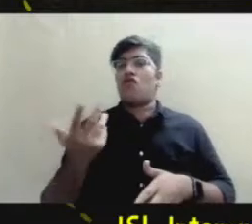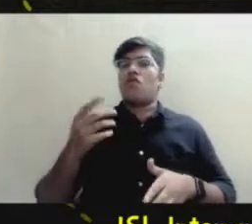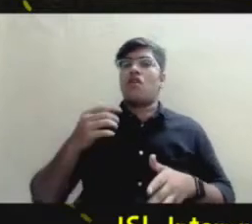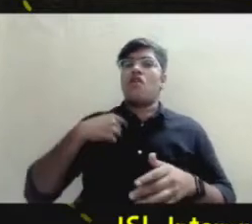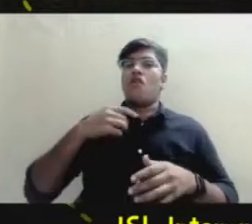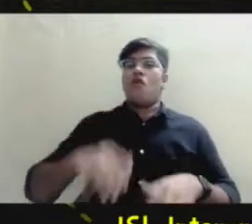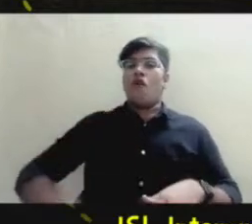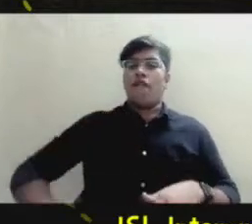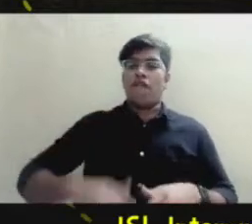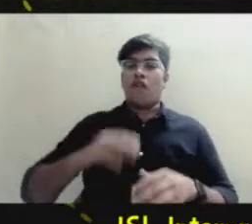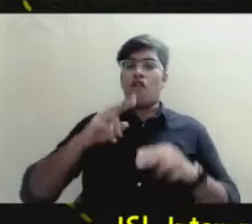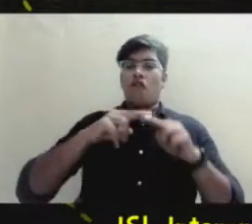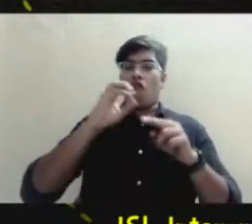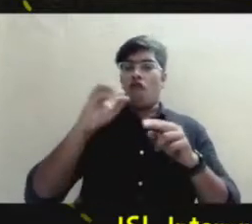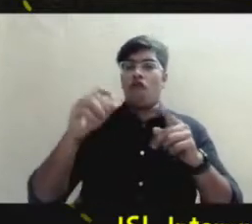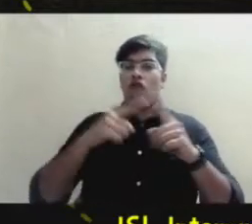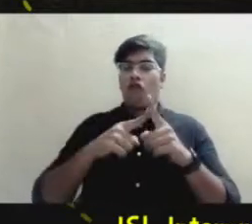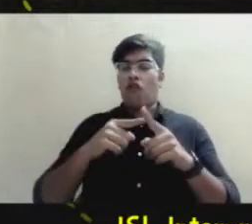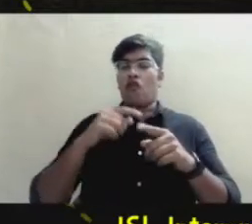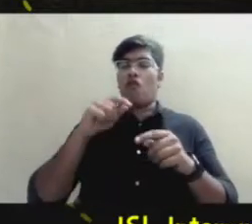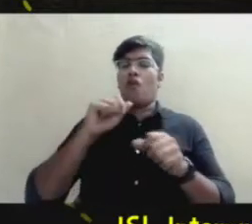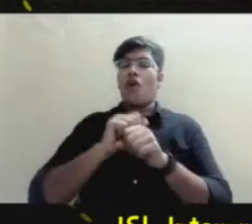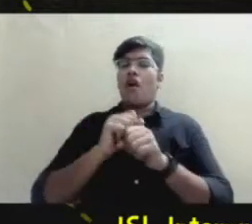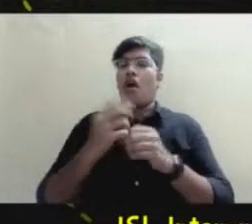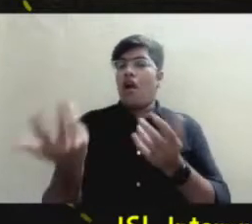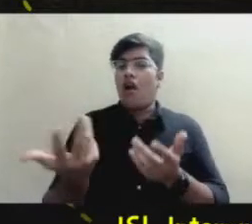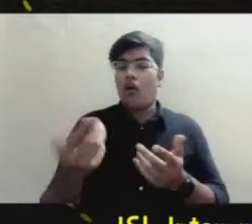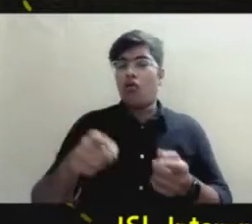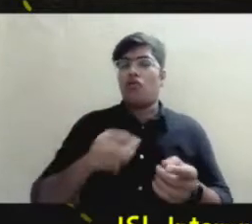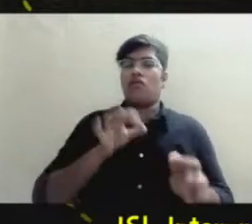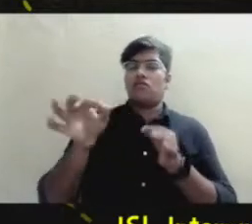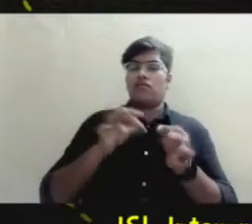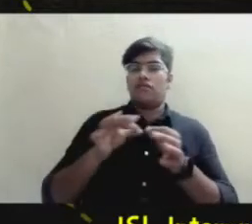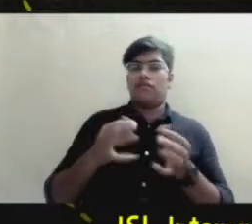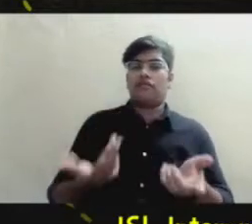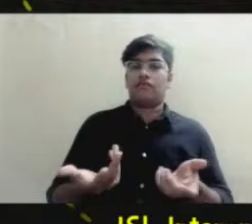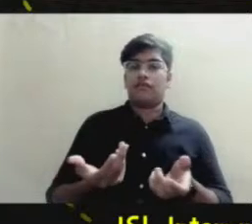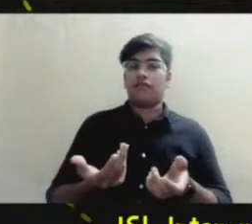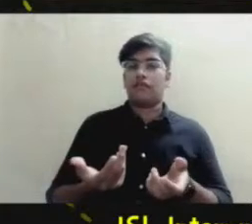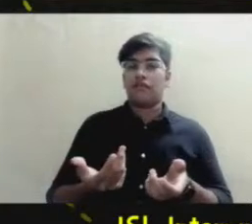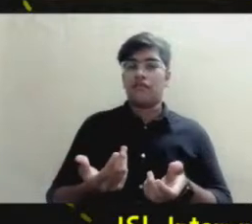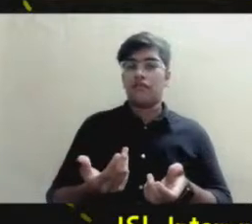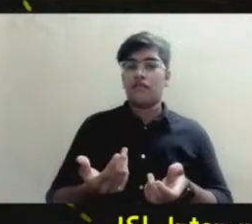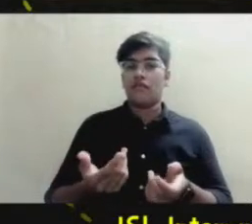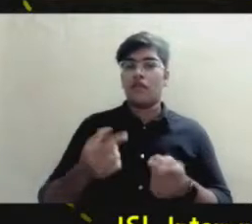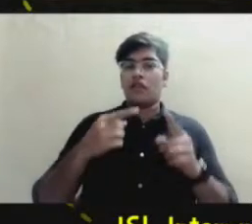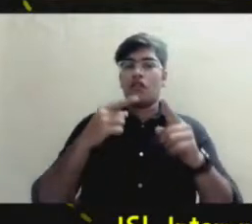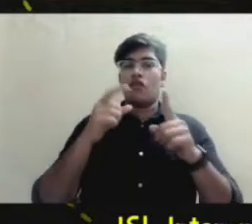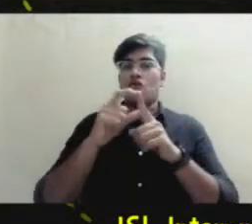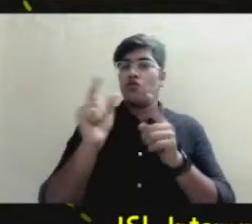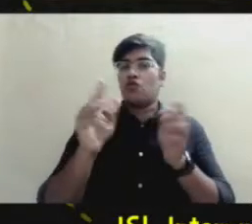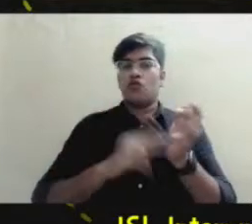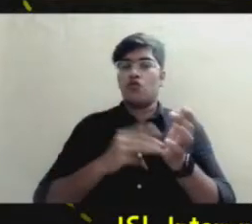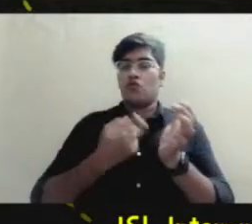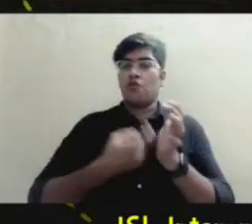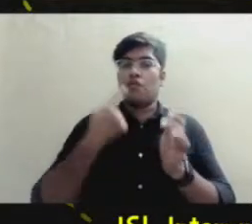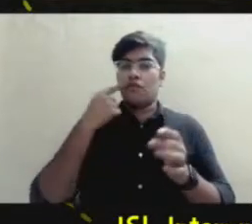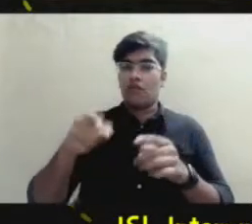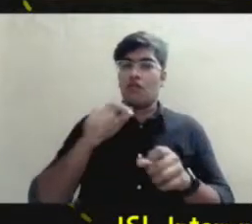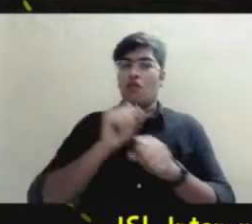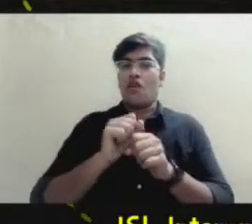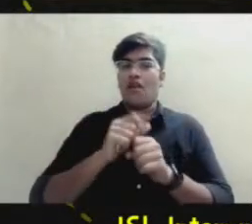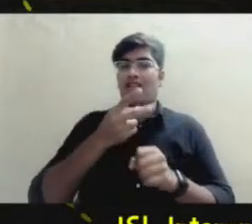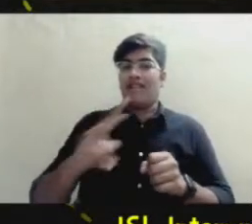footwork, and then move towards certain parts of Tumri performance where Laggi Ladi, etc.